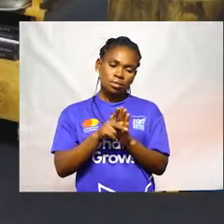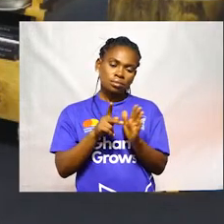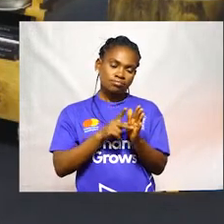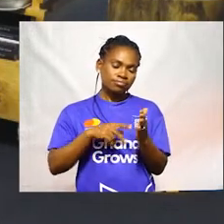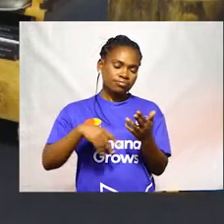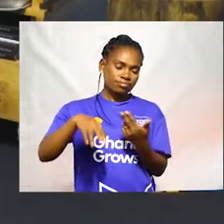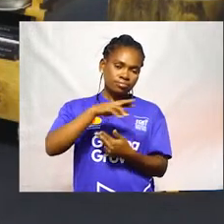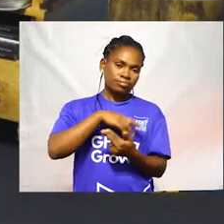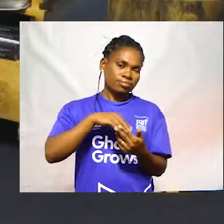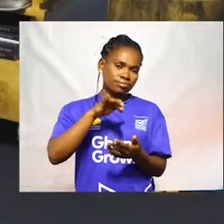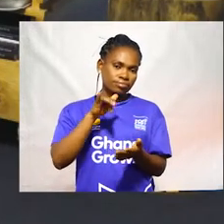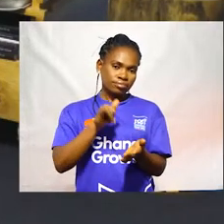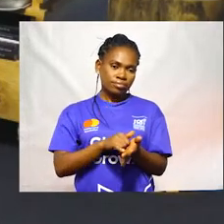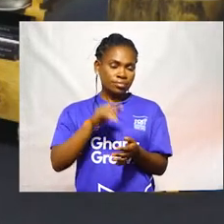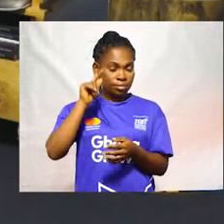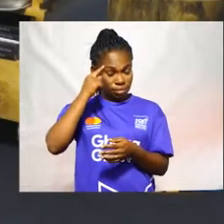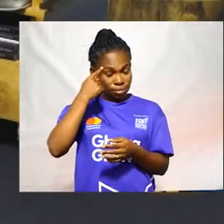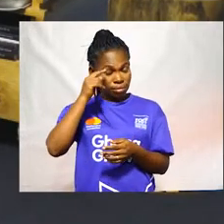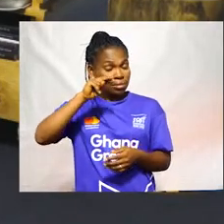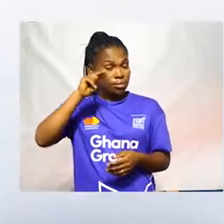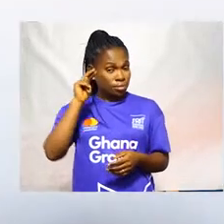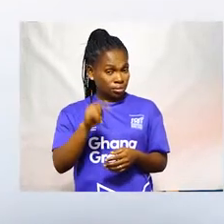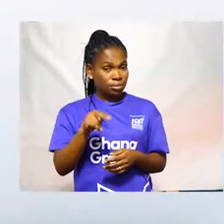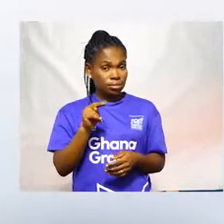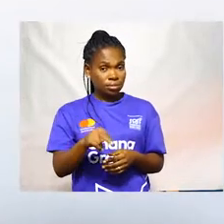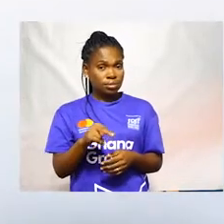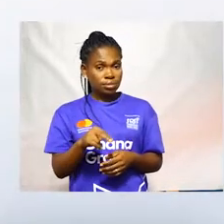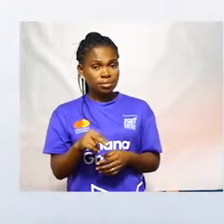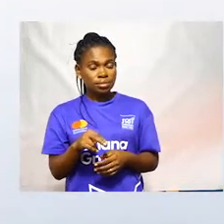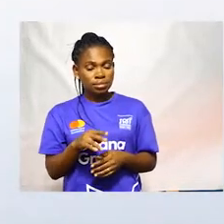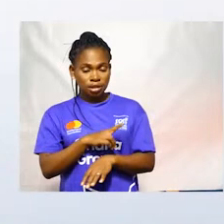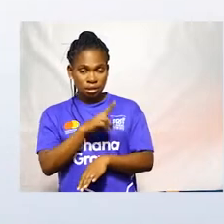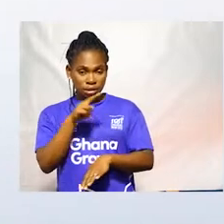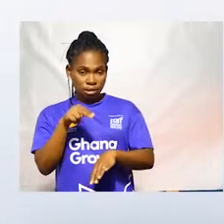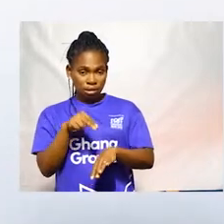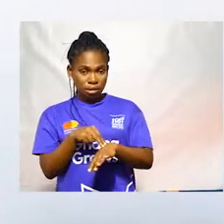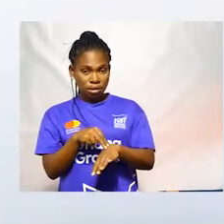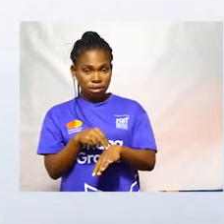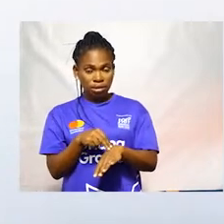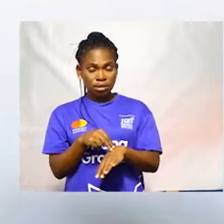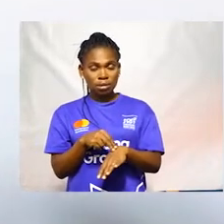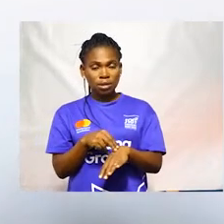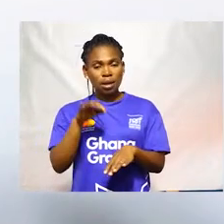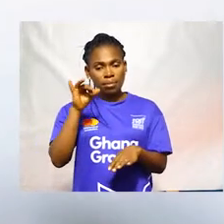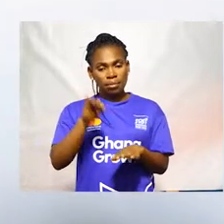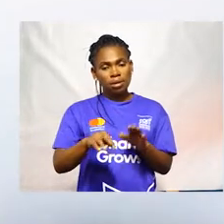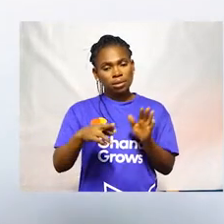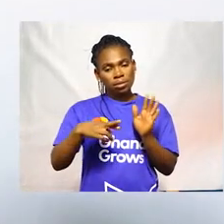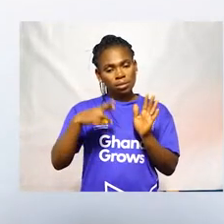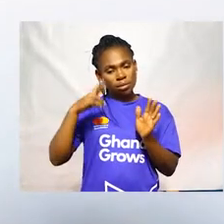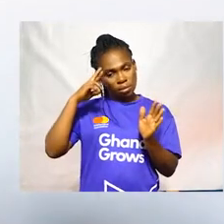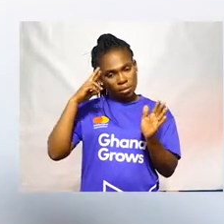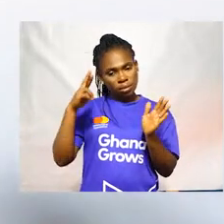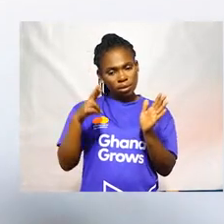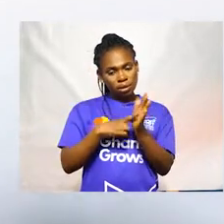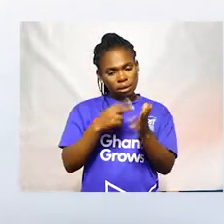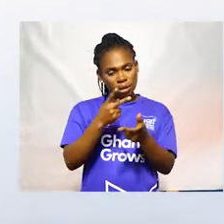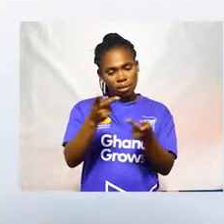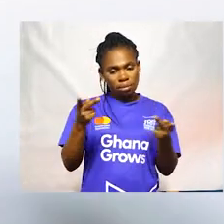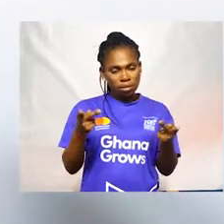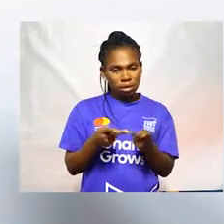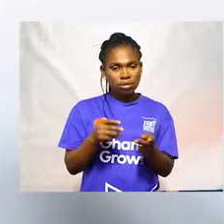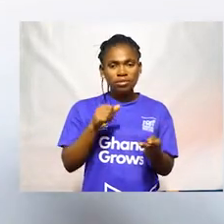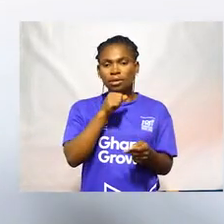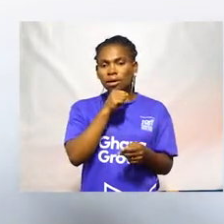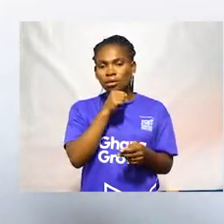think that we need to, as a nation, recognize the place of agriculture and